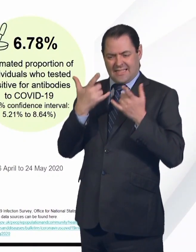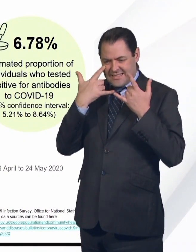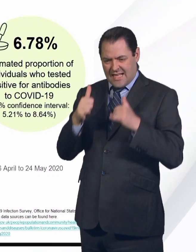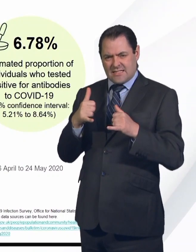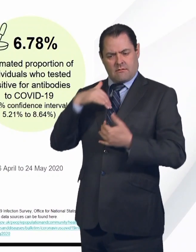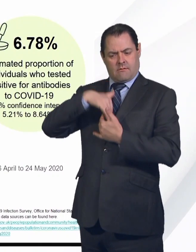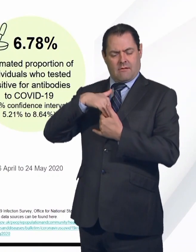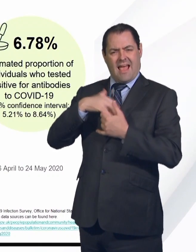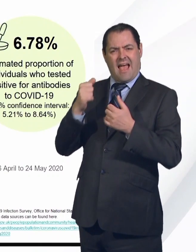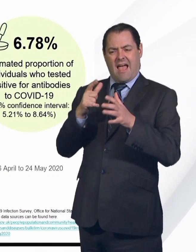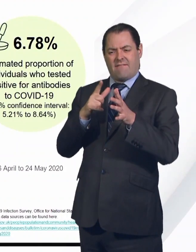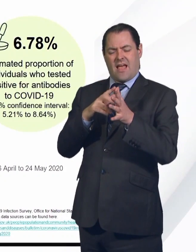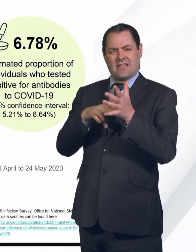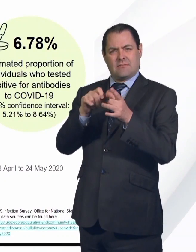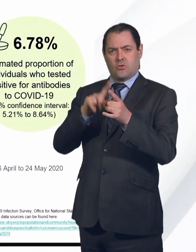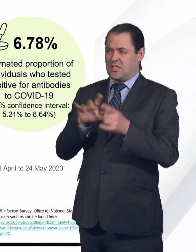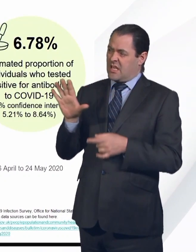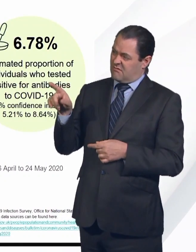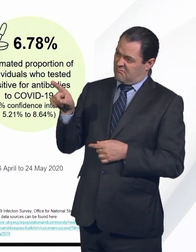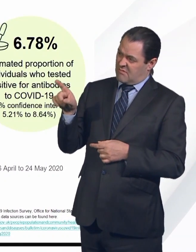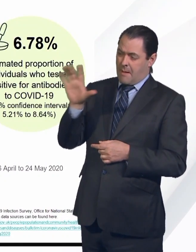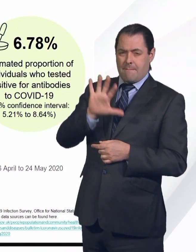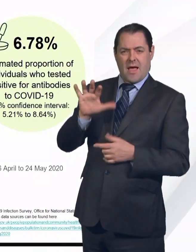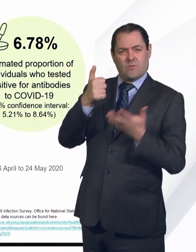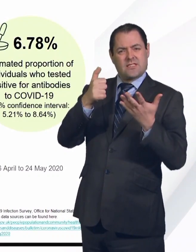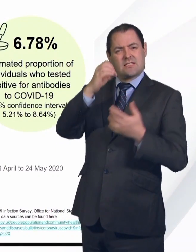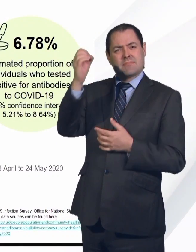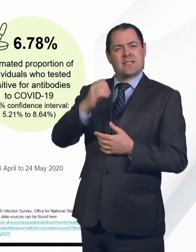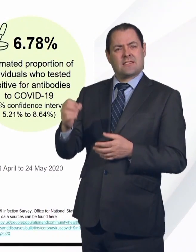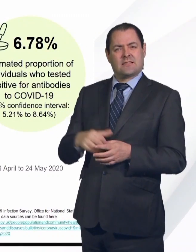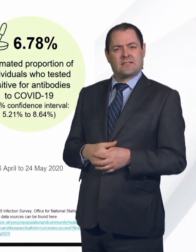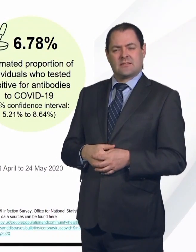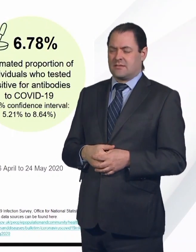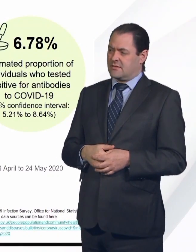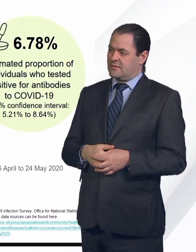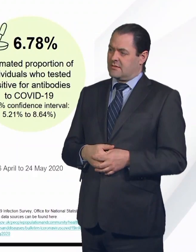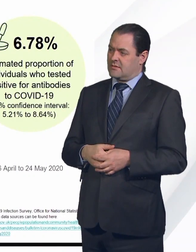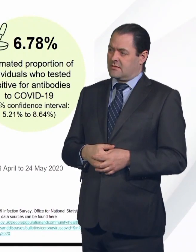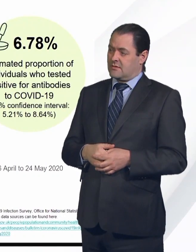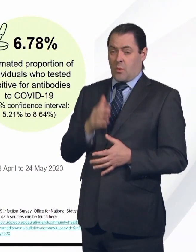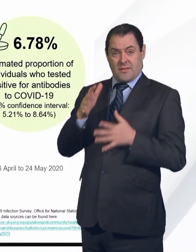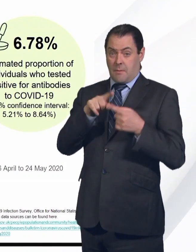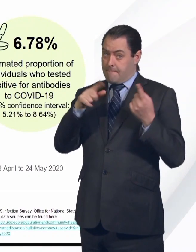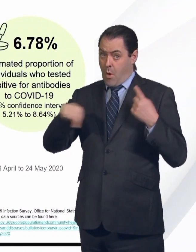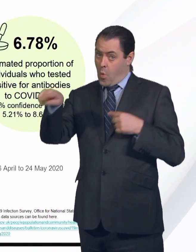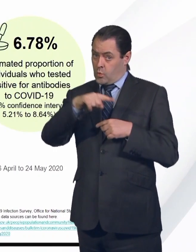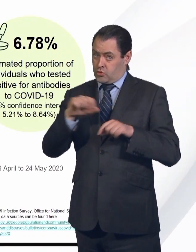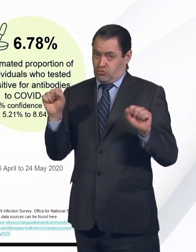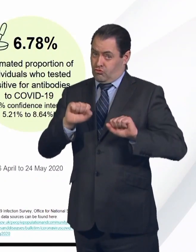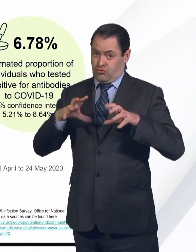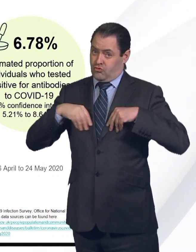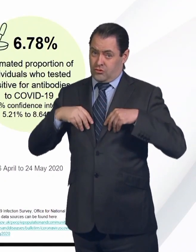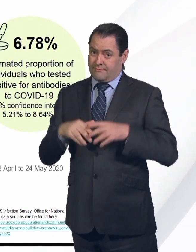that's something in the order of 6%. So it's still the case that the vast majority of us have not had the